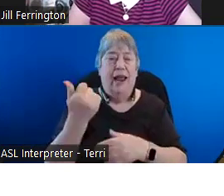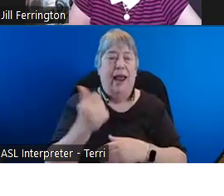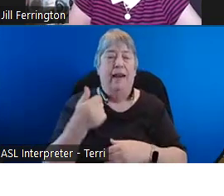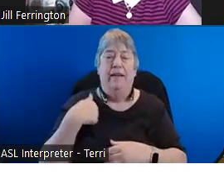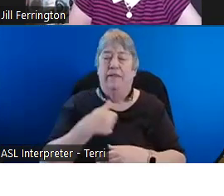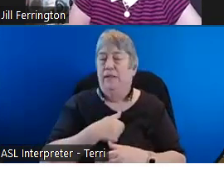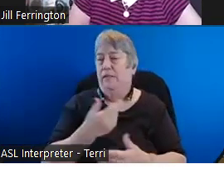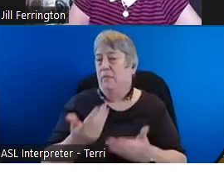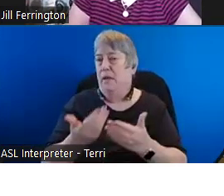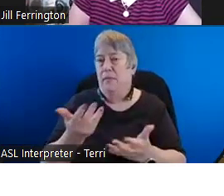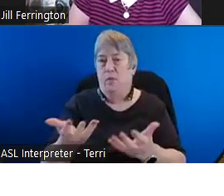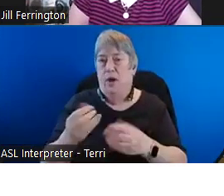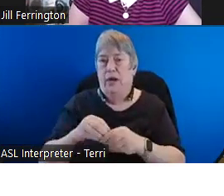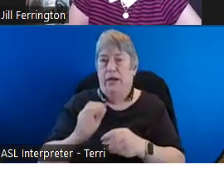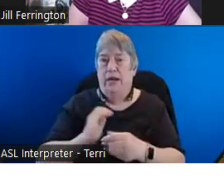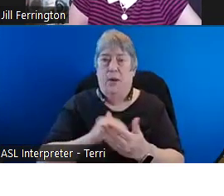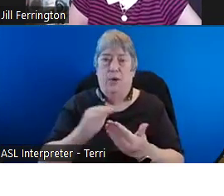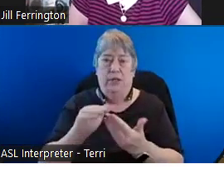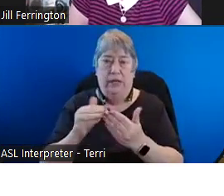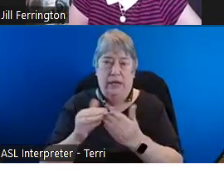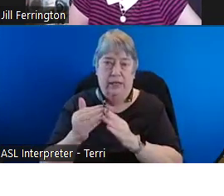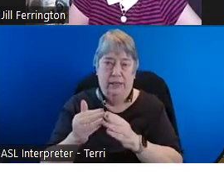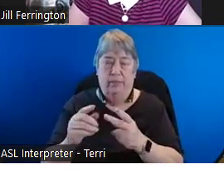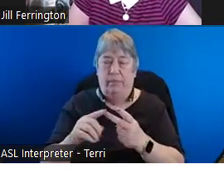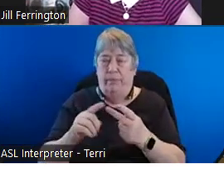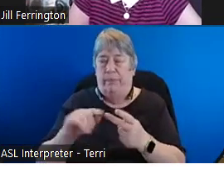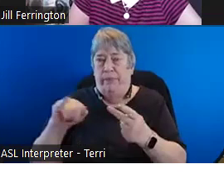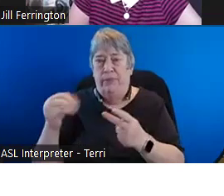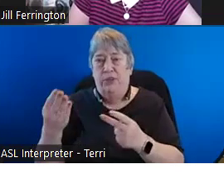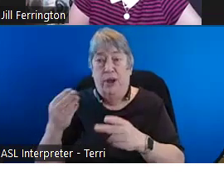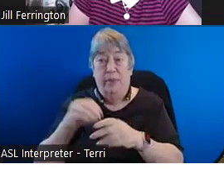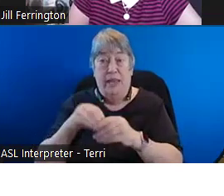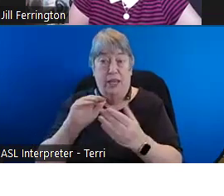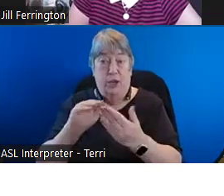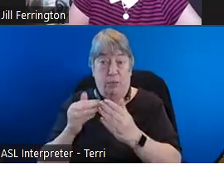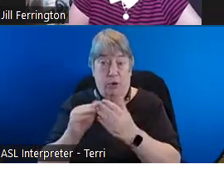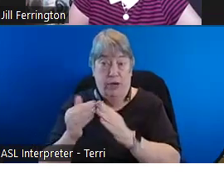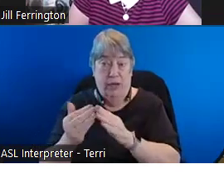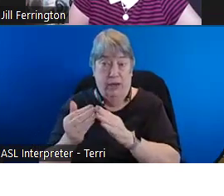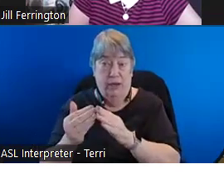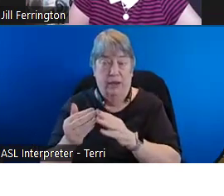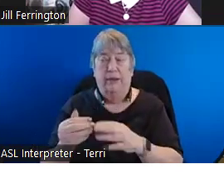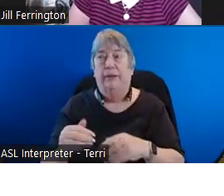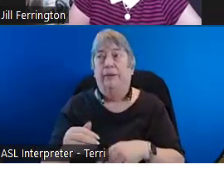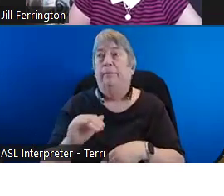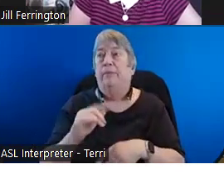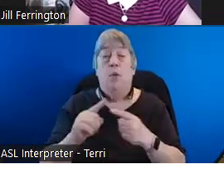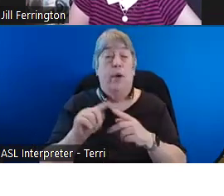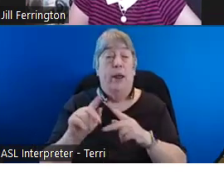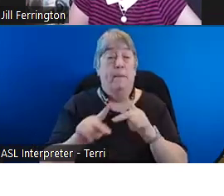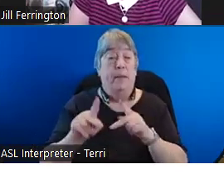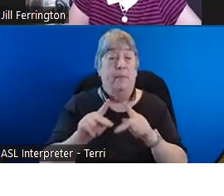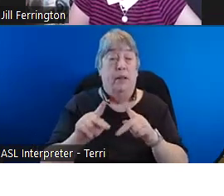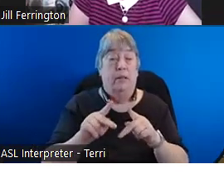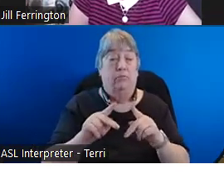cities, or sometimes we say it's jobs in the community. It's when people work alongside others that don't have